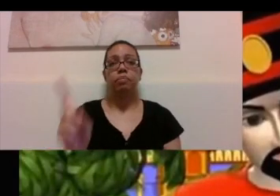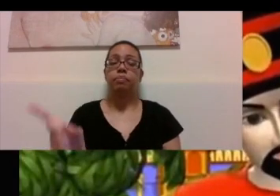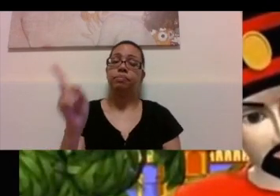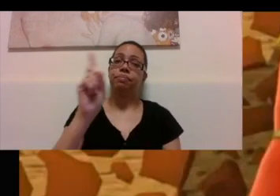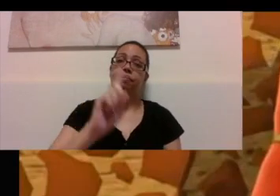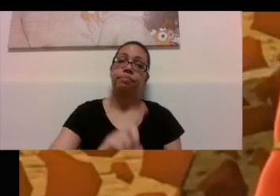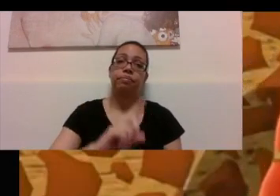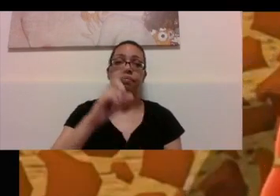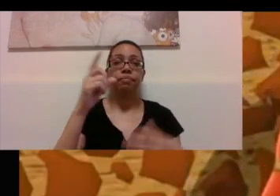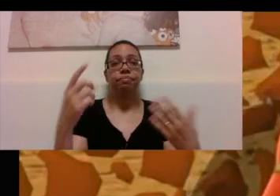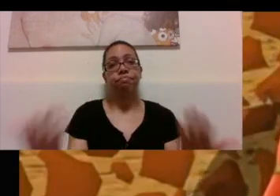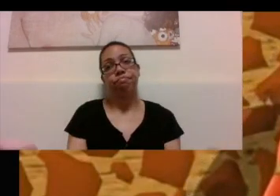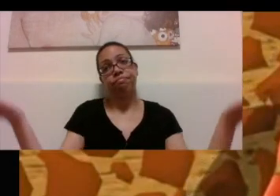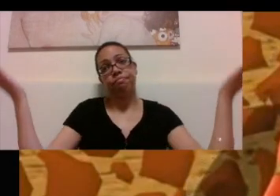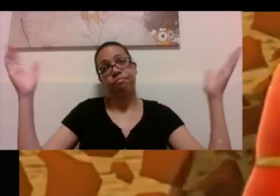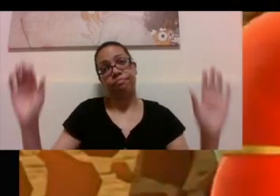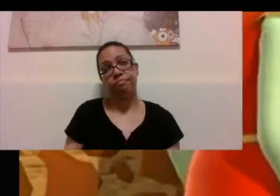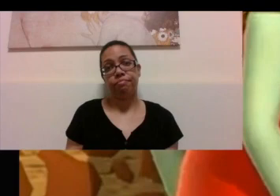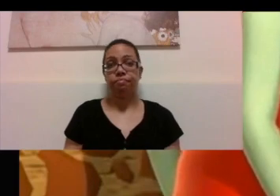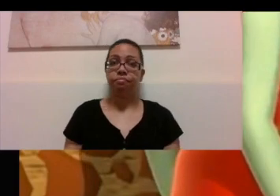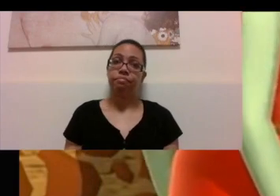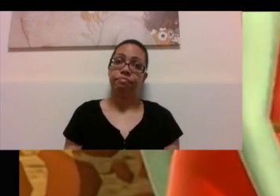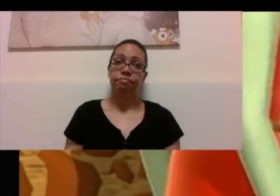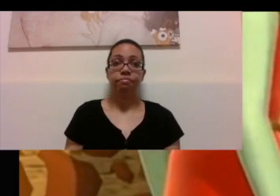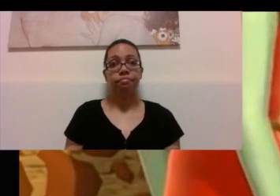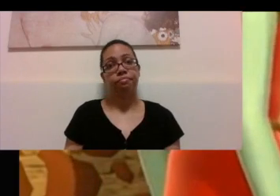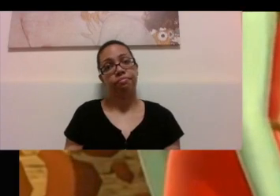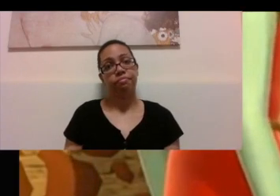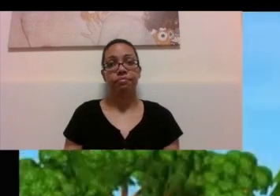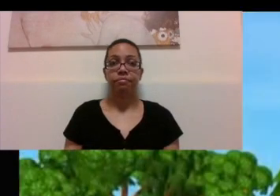men couldn't put Humpty together again.